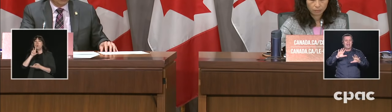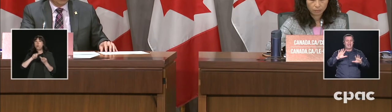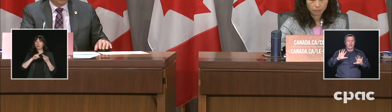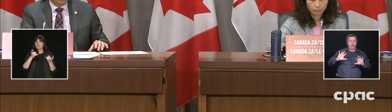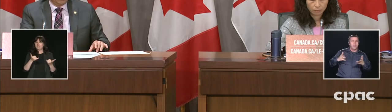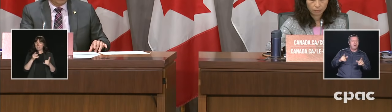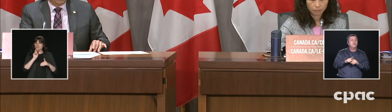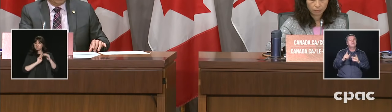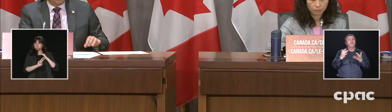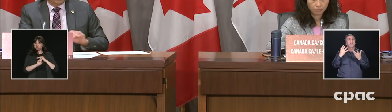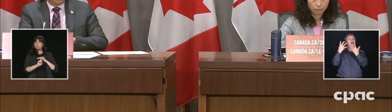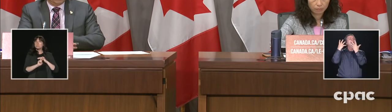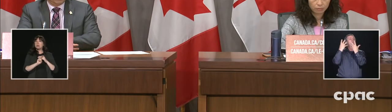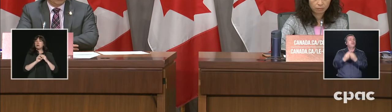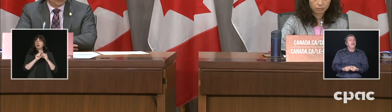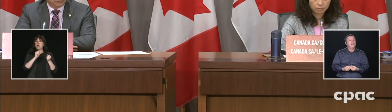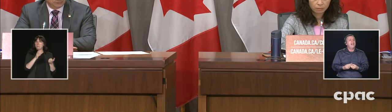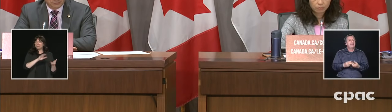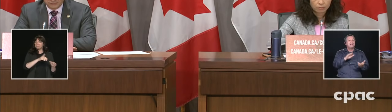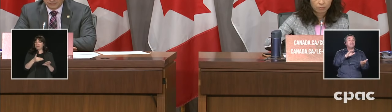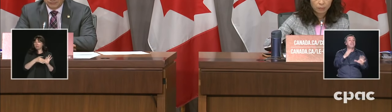care facilities?